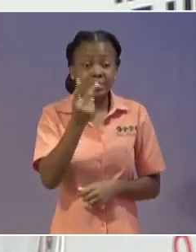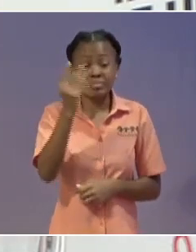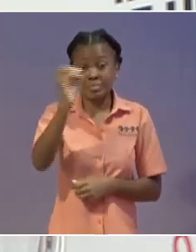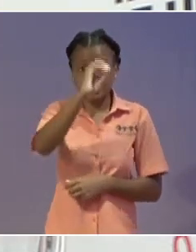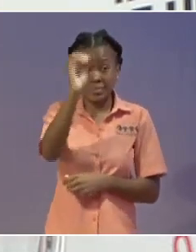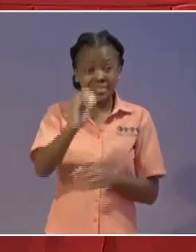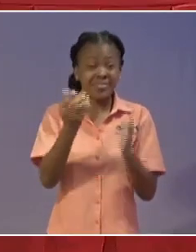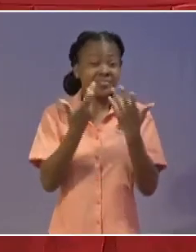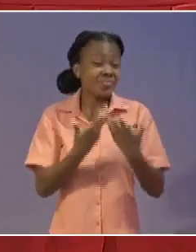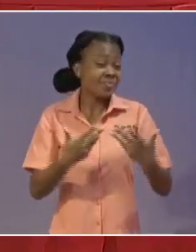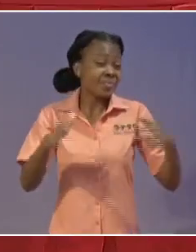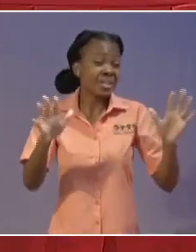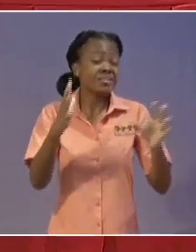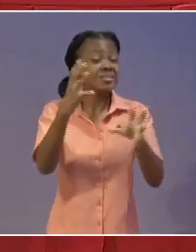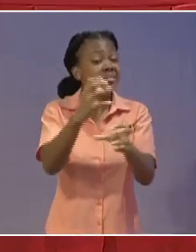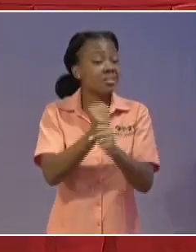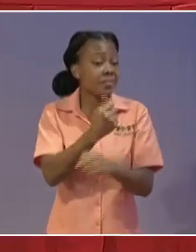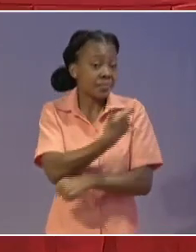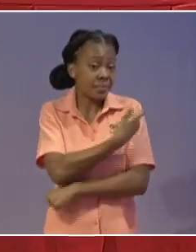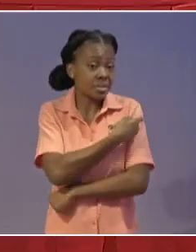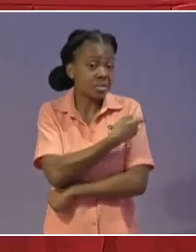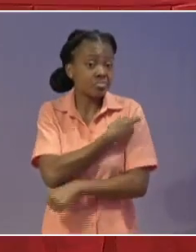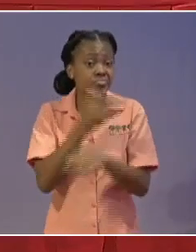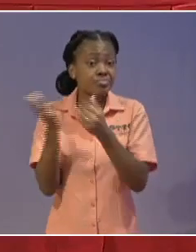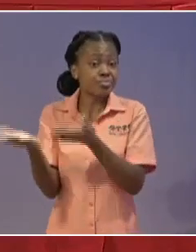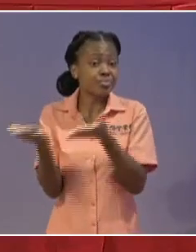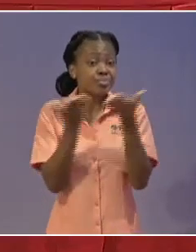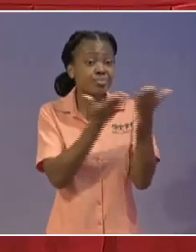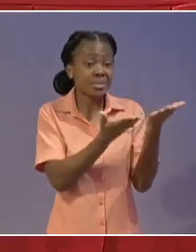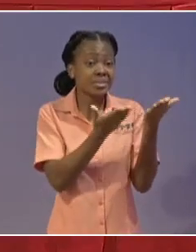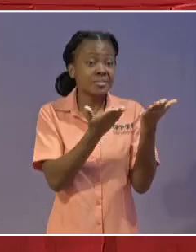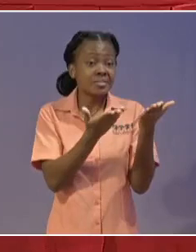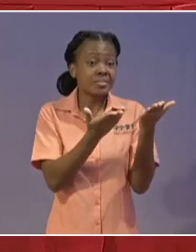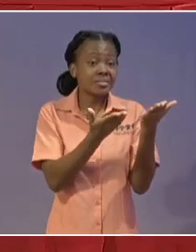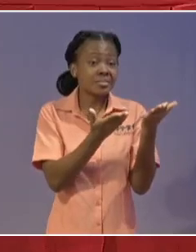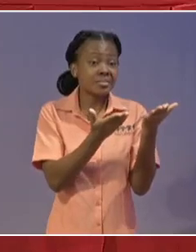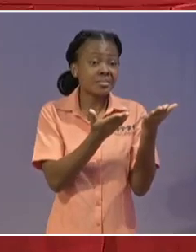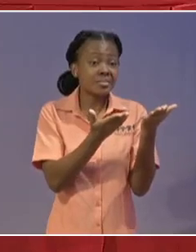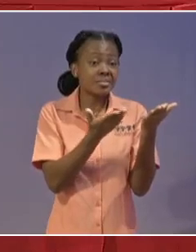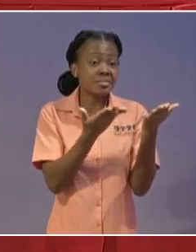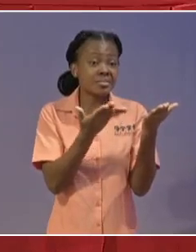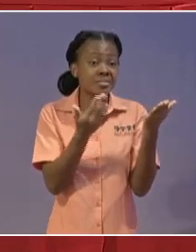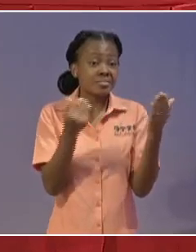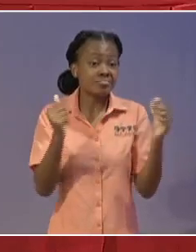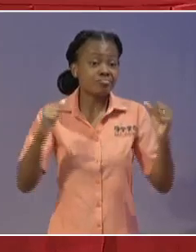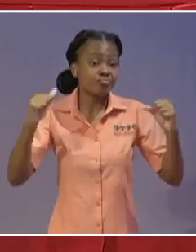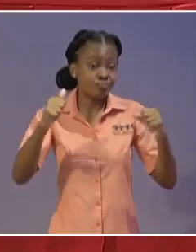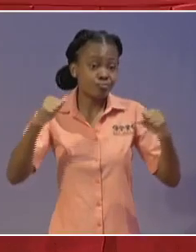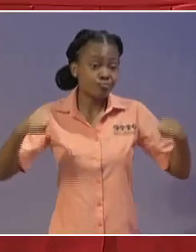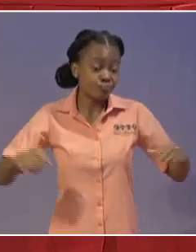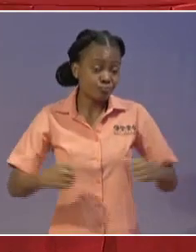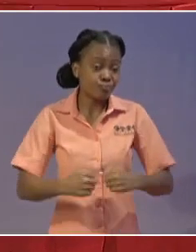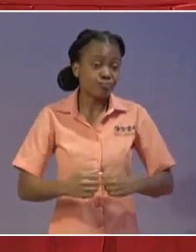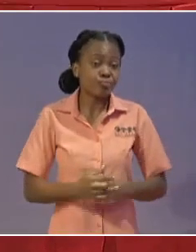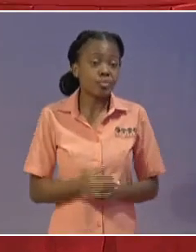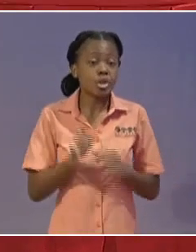Mr. Alexander. Thank you very much, Dr. Hines. Dr. Paul will now update us on children presenting with